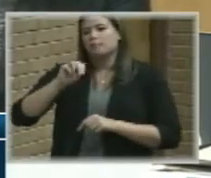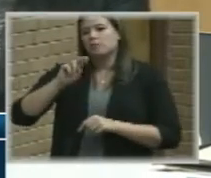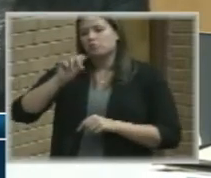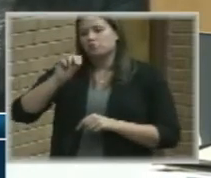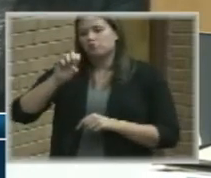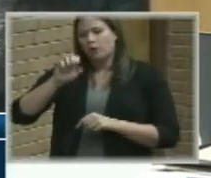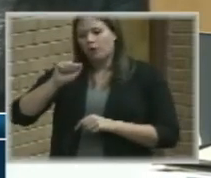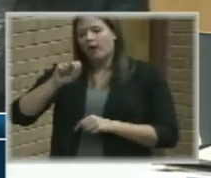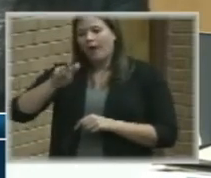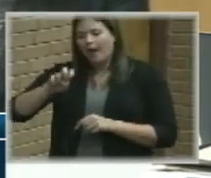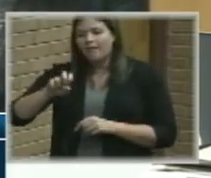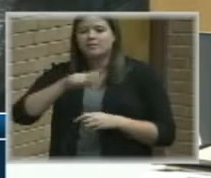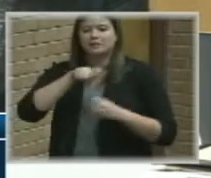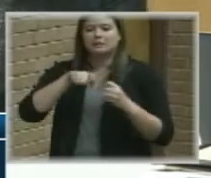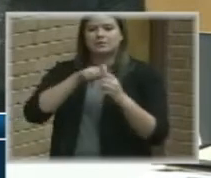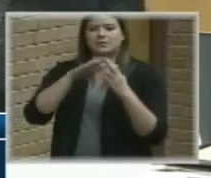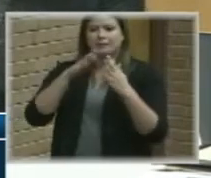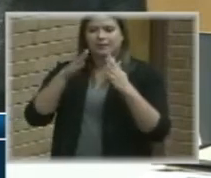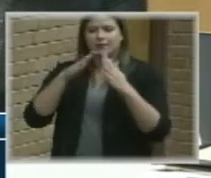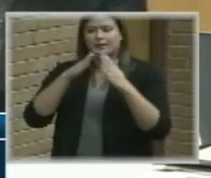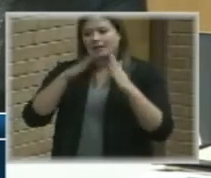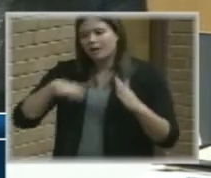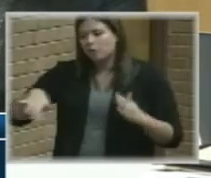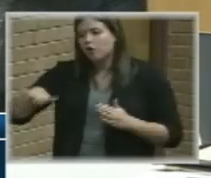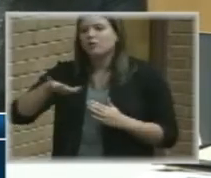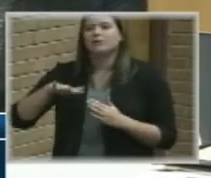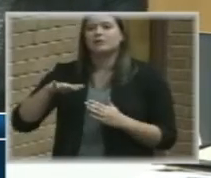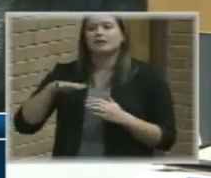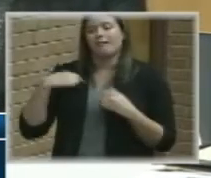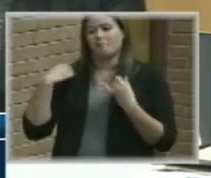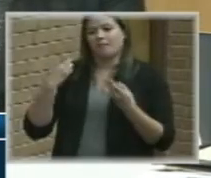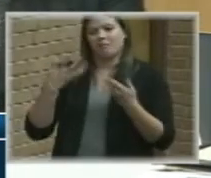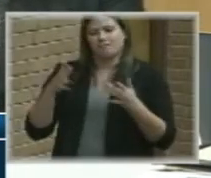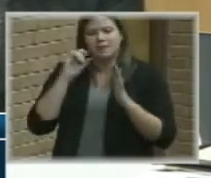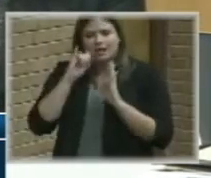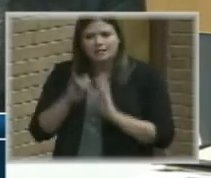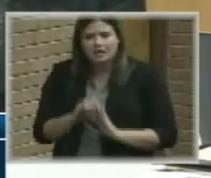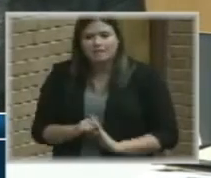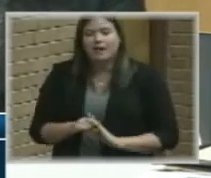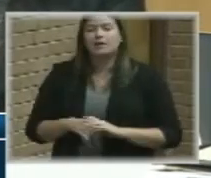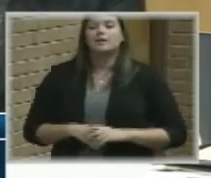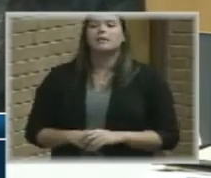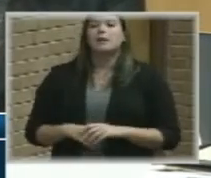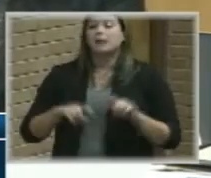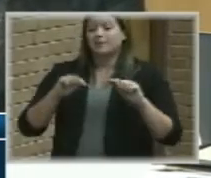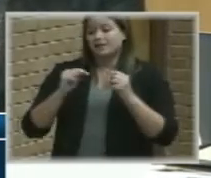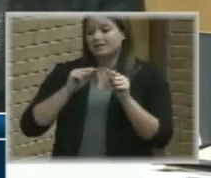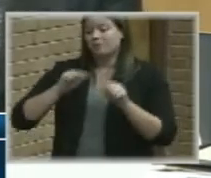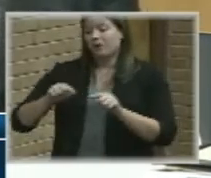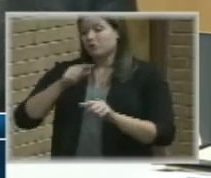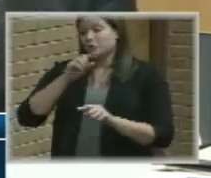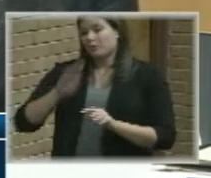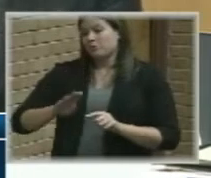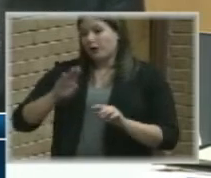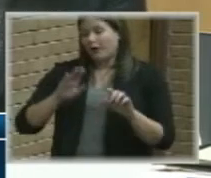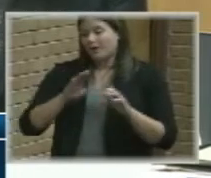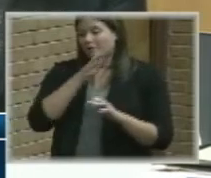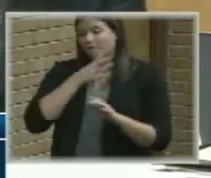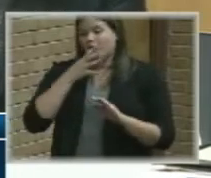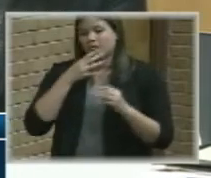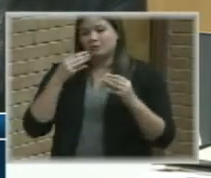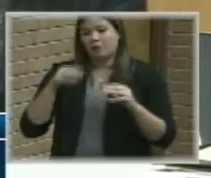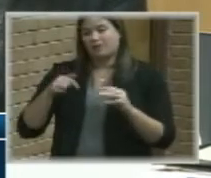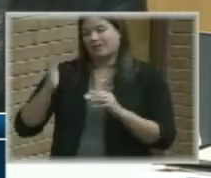neighborhoods in particular. The team was at the Brighton Farmers Market this past Sunday,